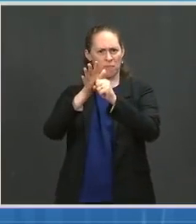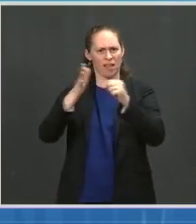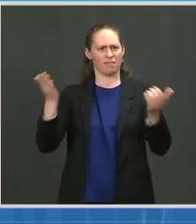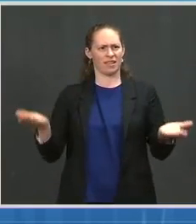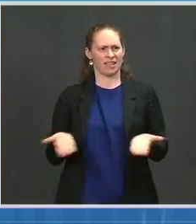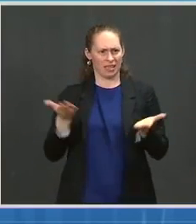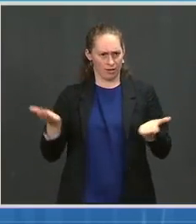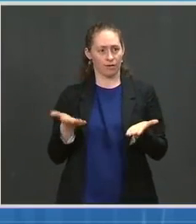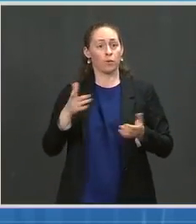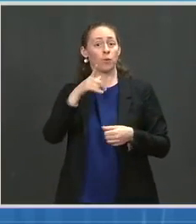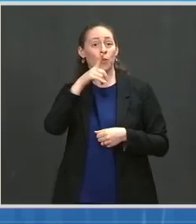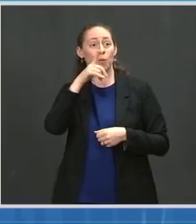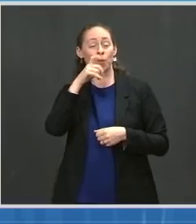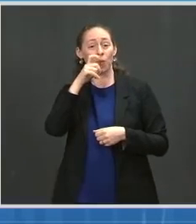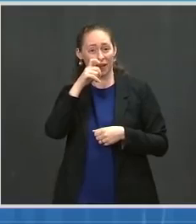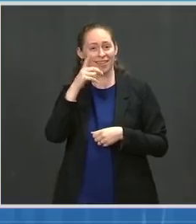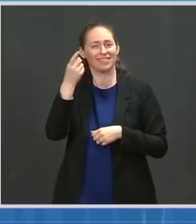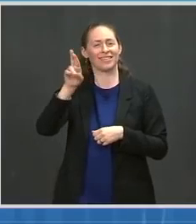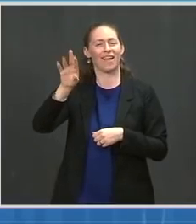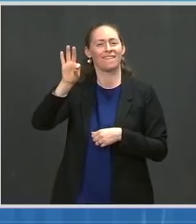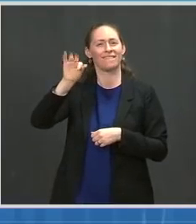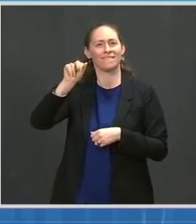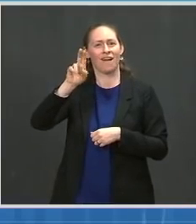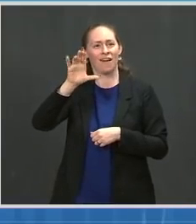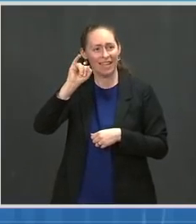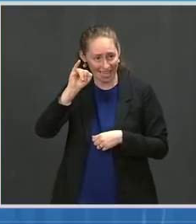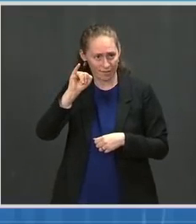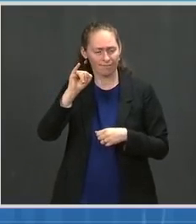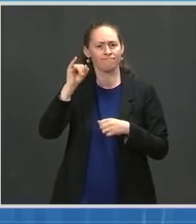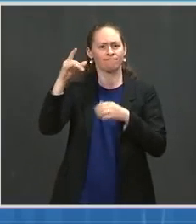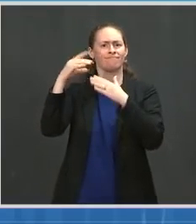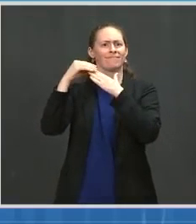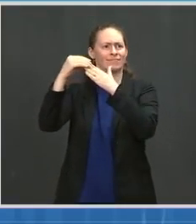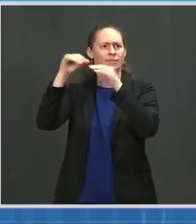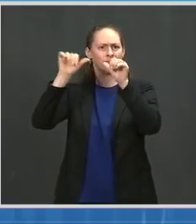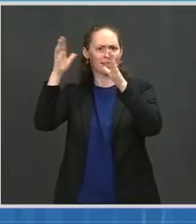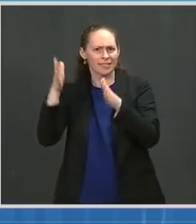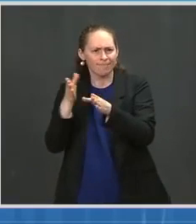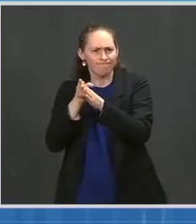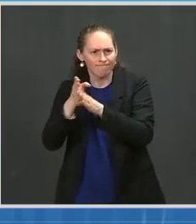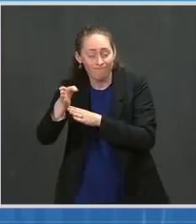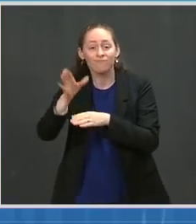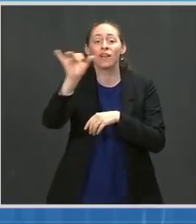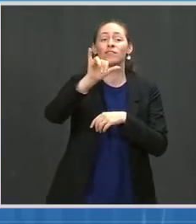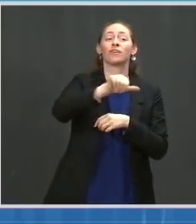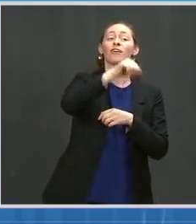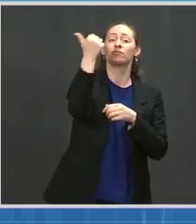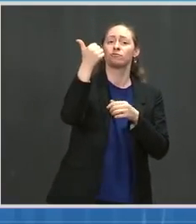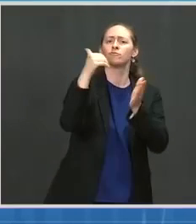highlight the latest science, and Dr. Murphy will provide an update on our outreach and education efforts.